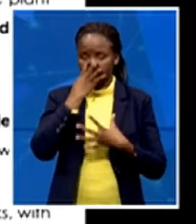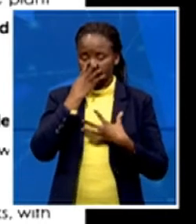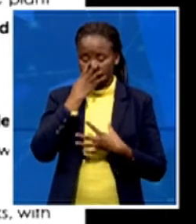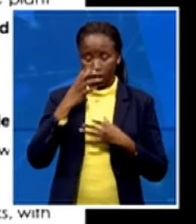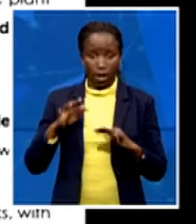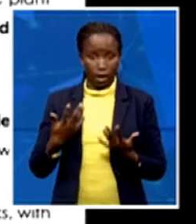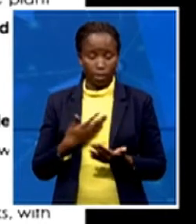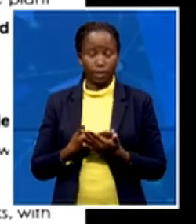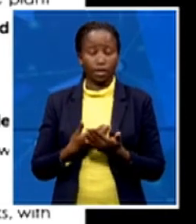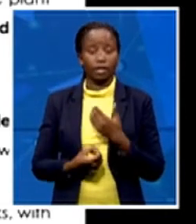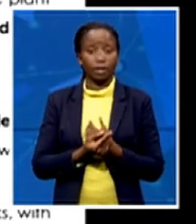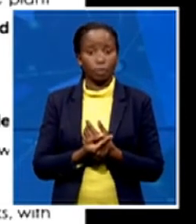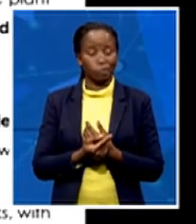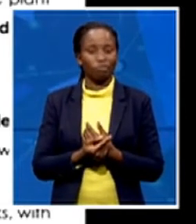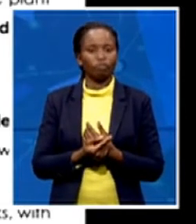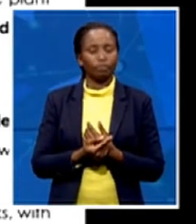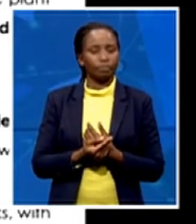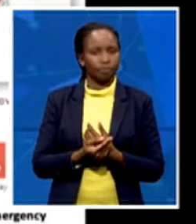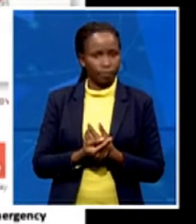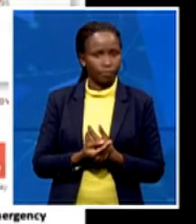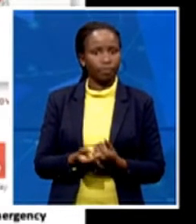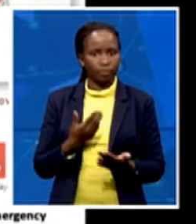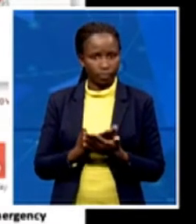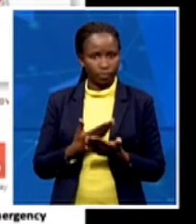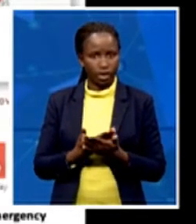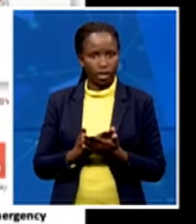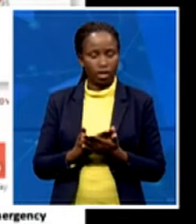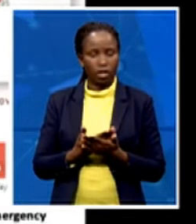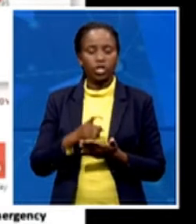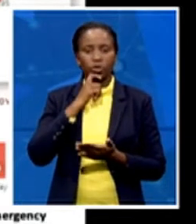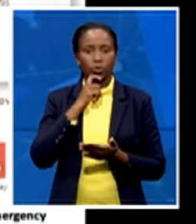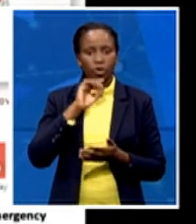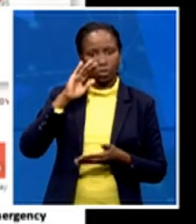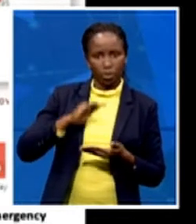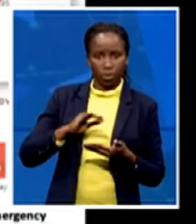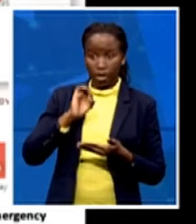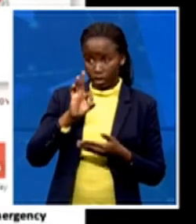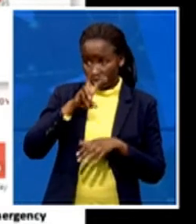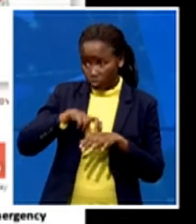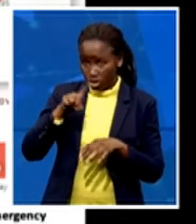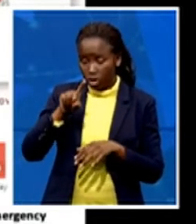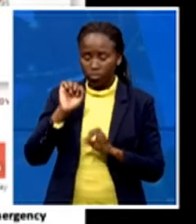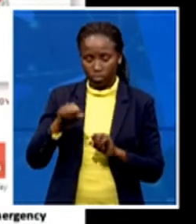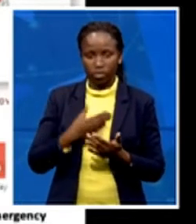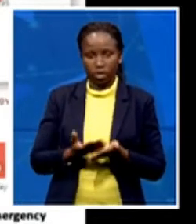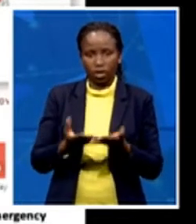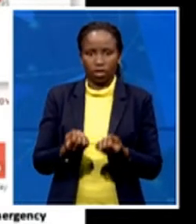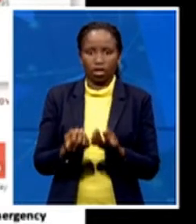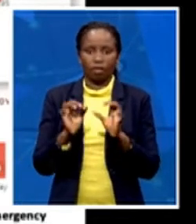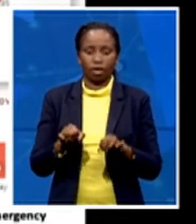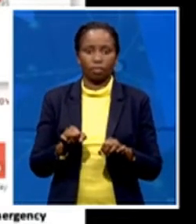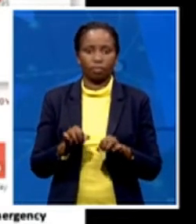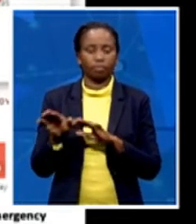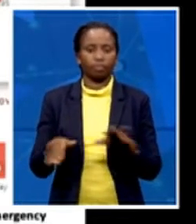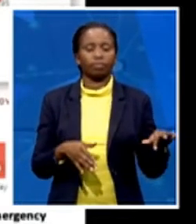that they're going to bring additional capacity in if needed for the third wave. The reason why our hospitals in the metro is full, it's mainly